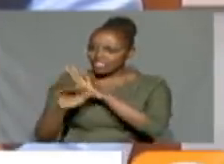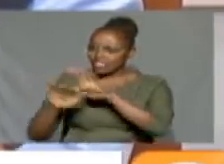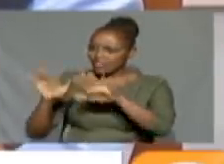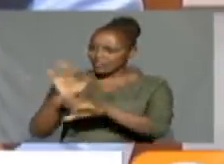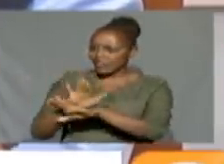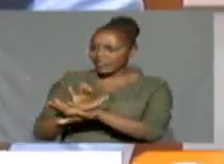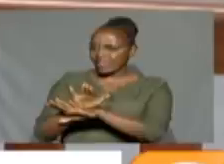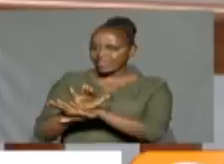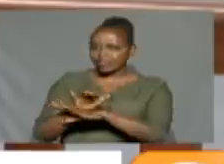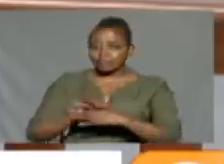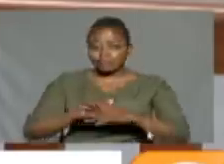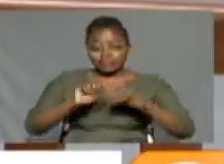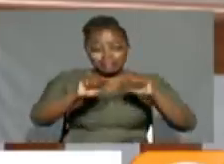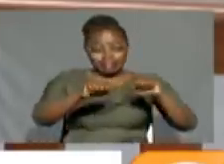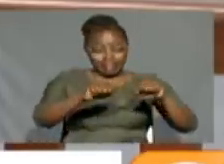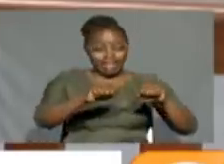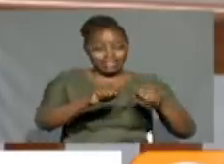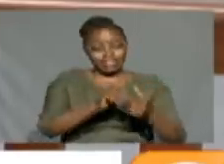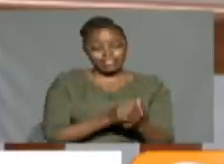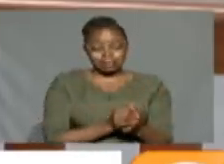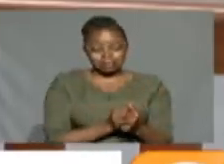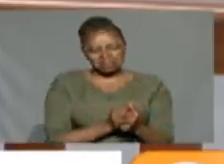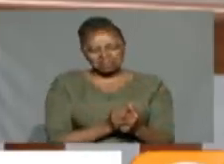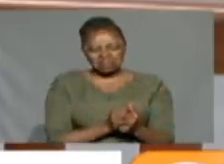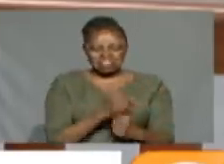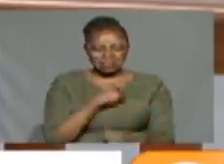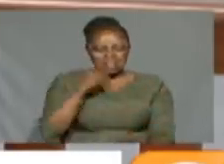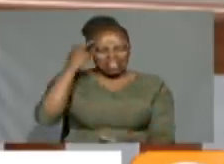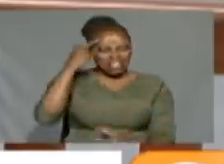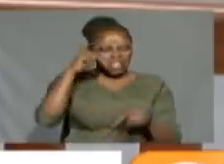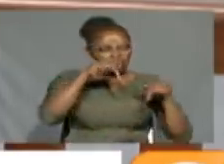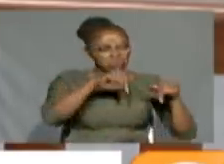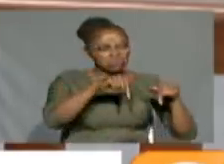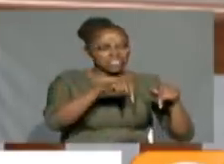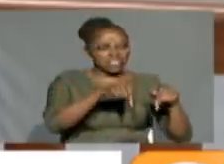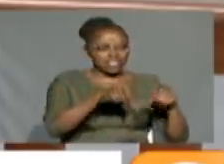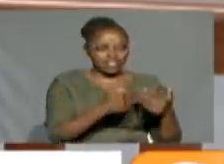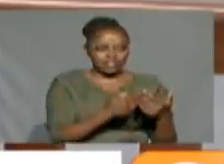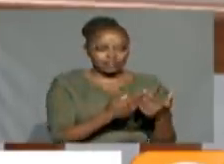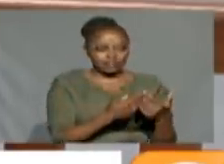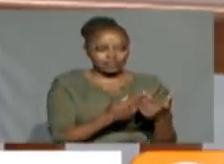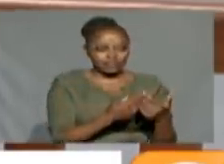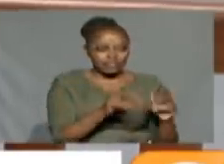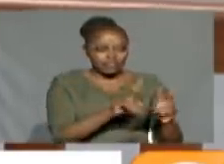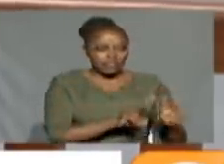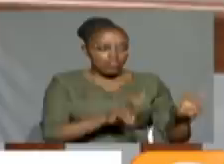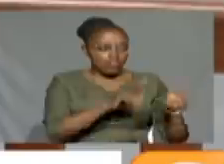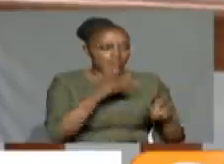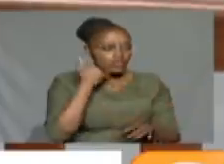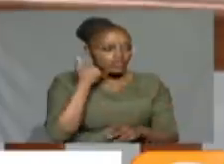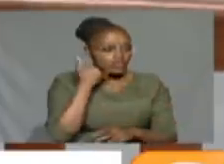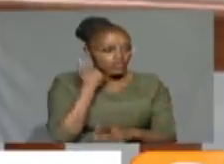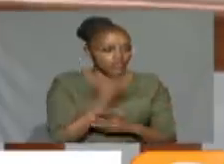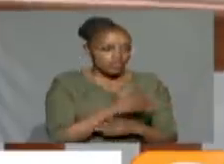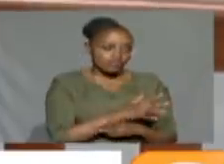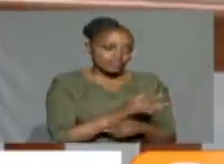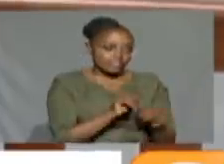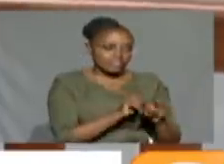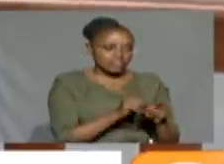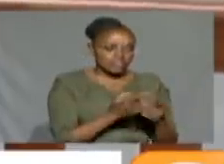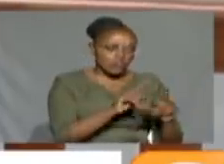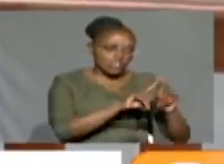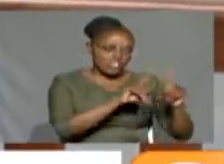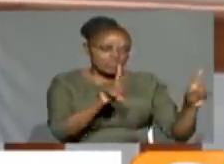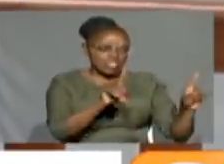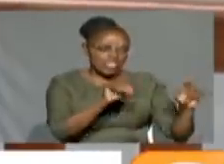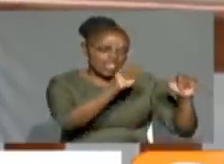game changer. That's true. I think we today define it as mobile on four wheels, just to